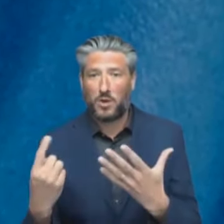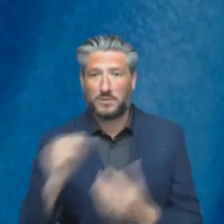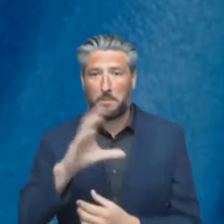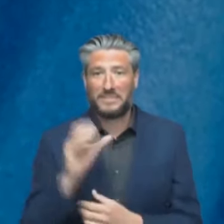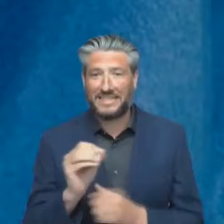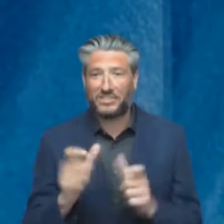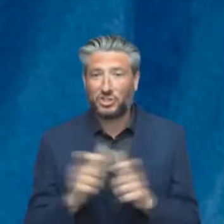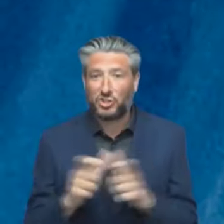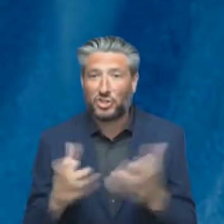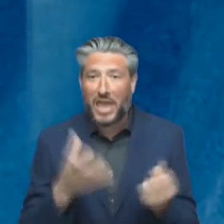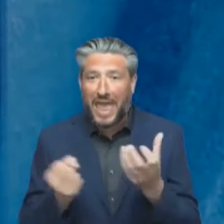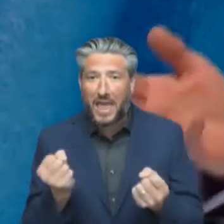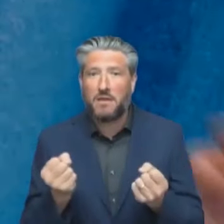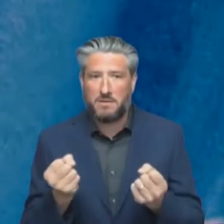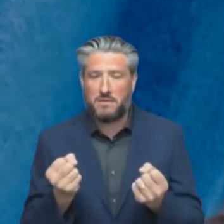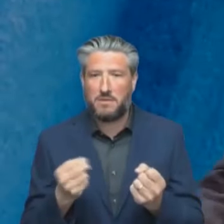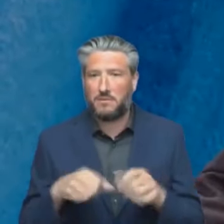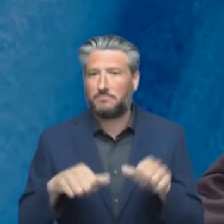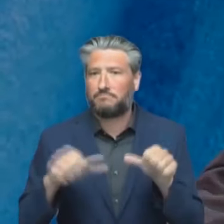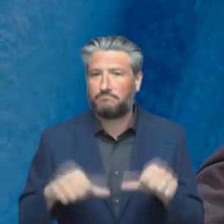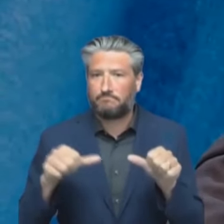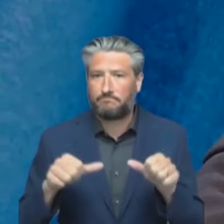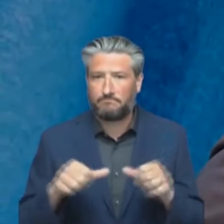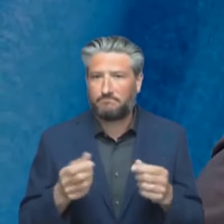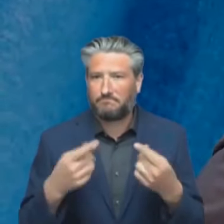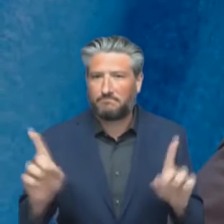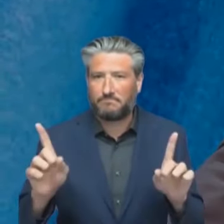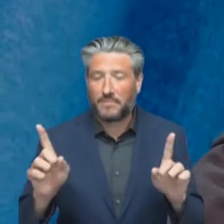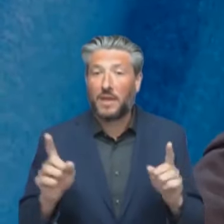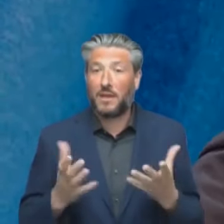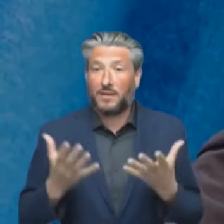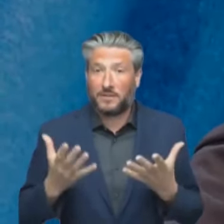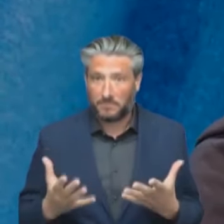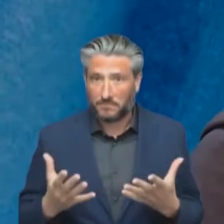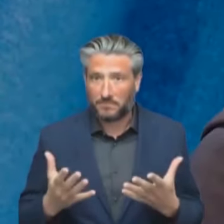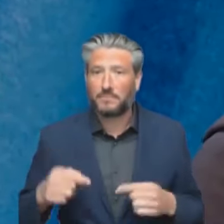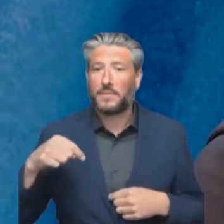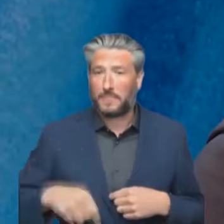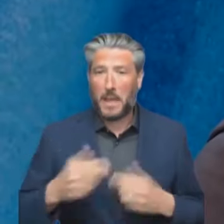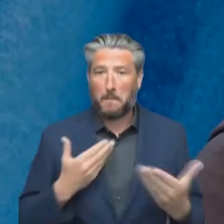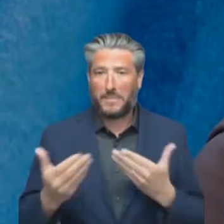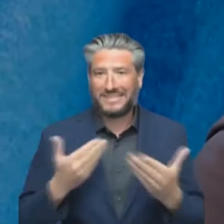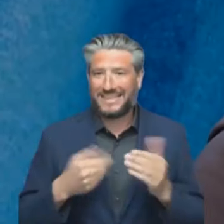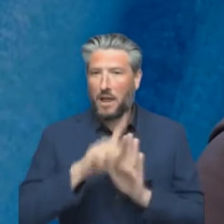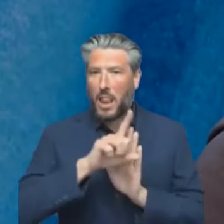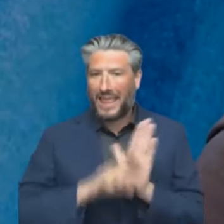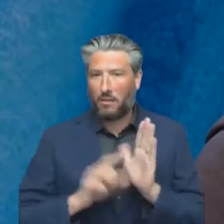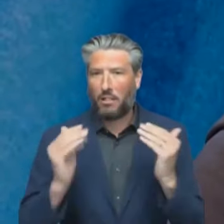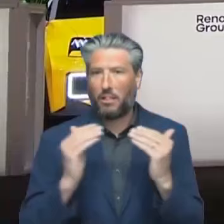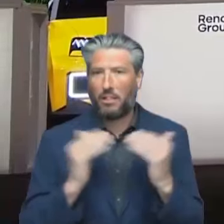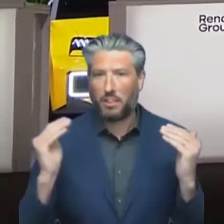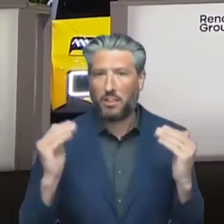The required quorum is thus achieved, and the meeting can therefore proceed legally. In a few minutes, I shall give